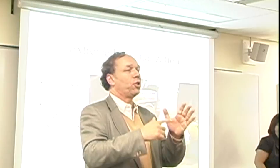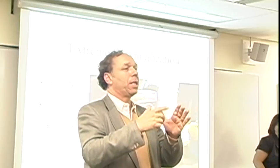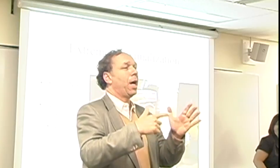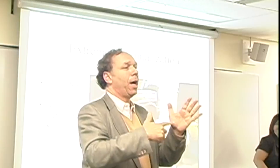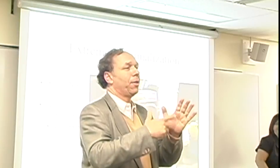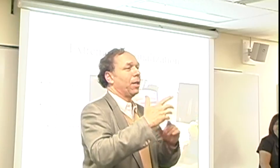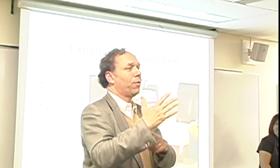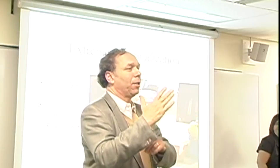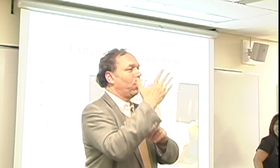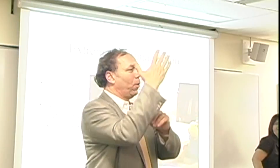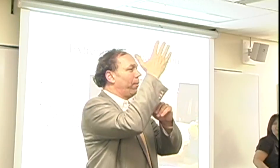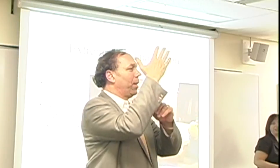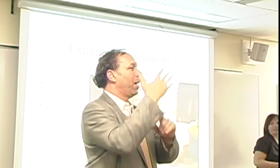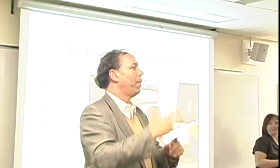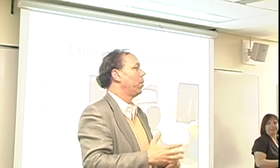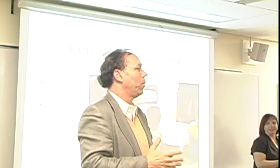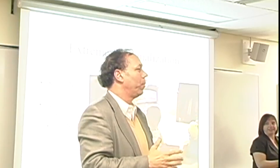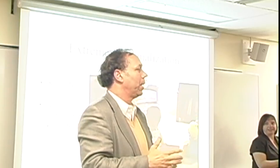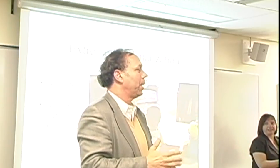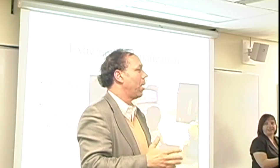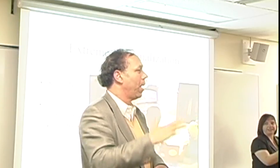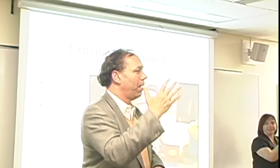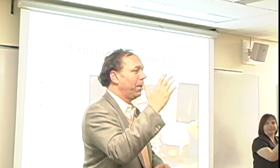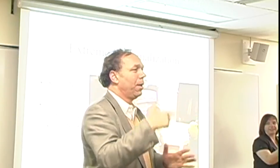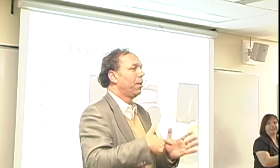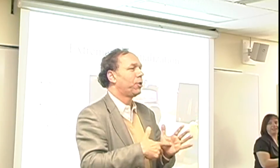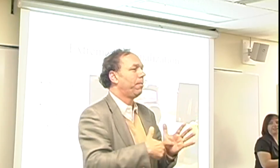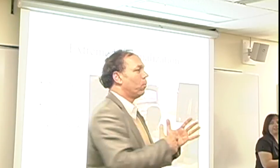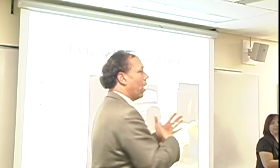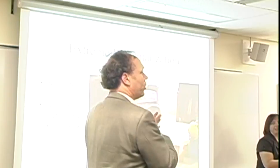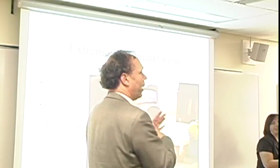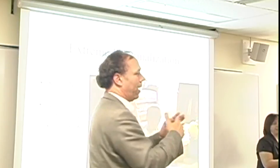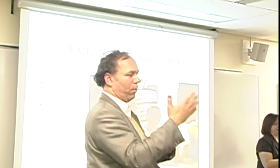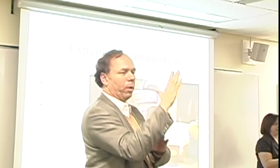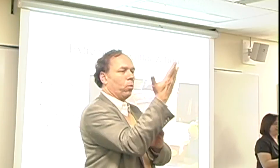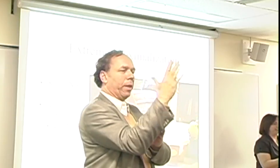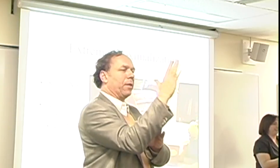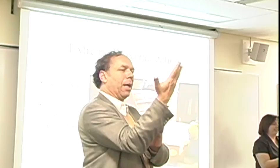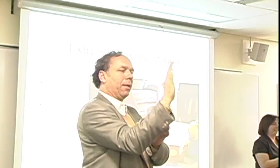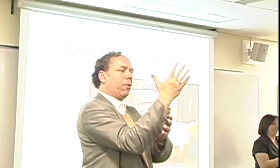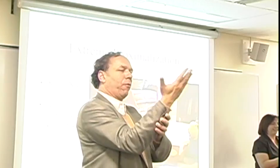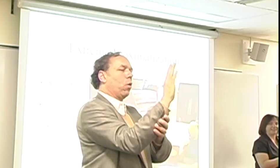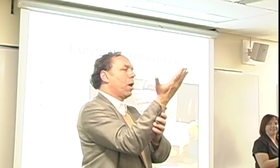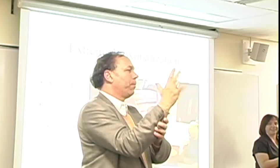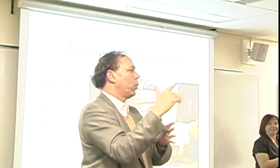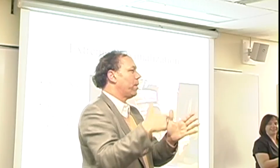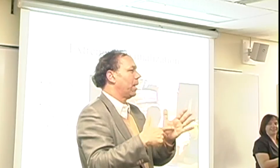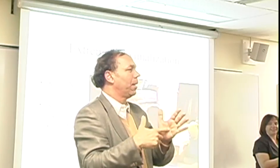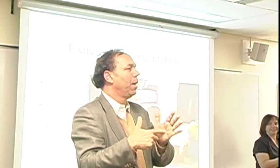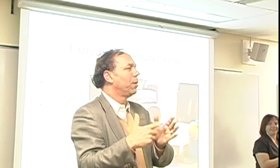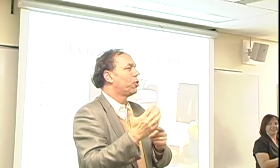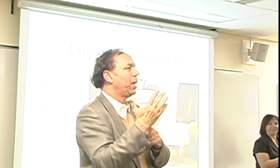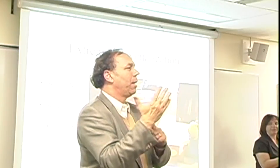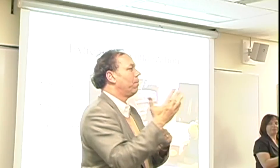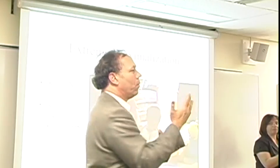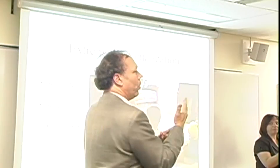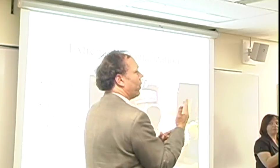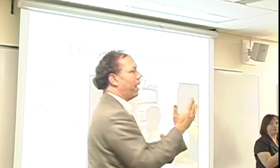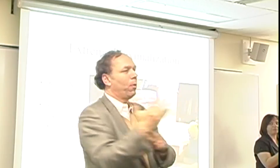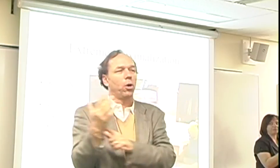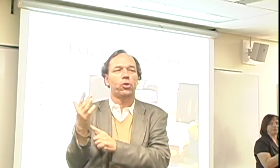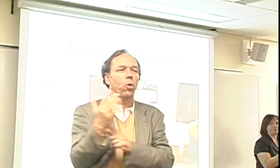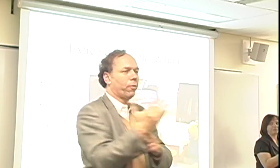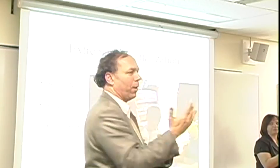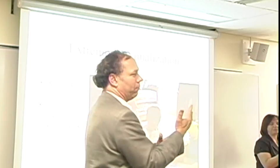So what she does, in lieu of the upward movement of the arm, she rotates, and then this forearm twisting, she